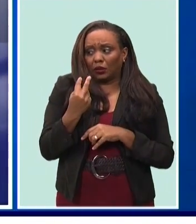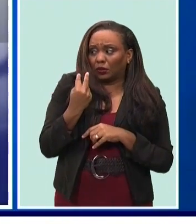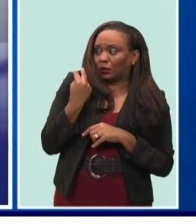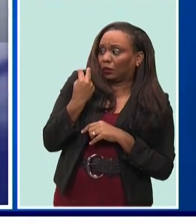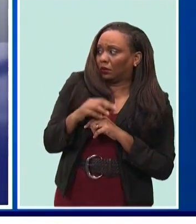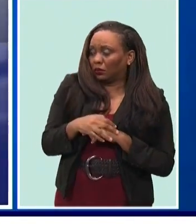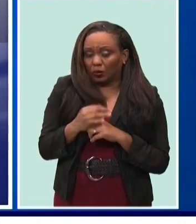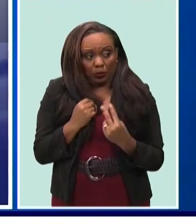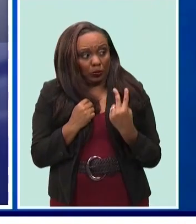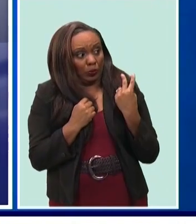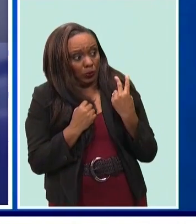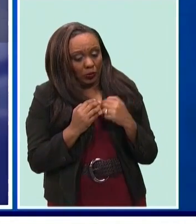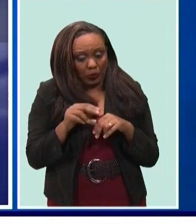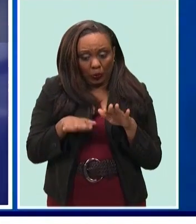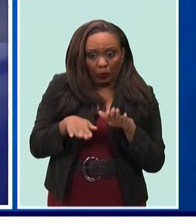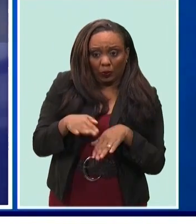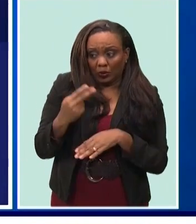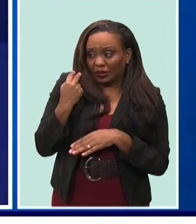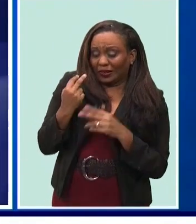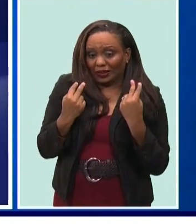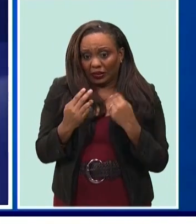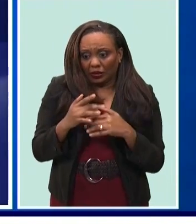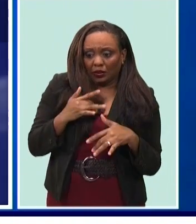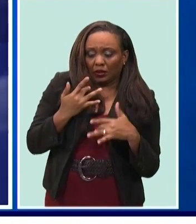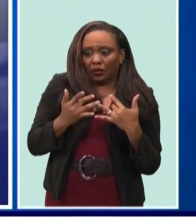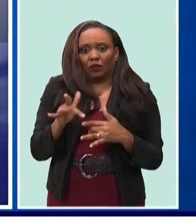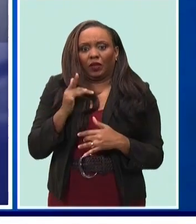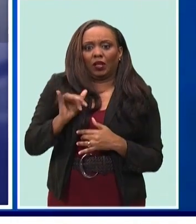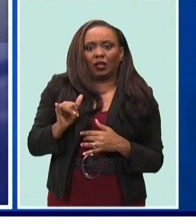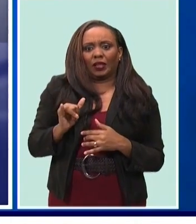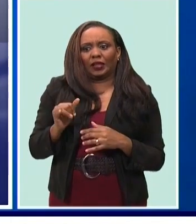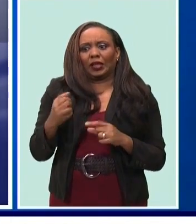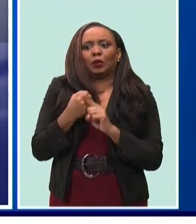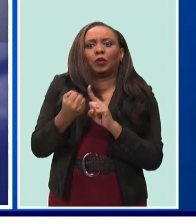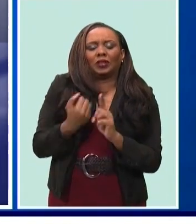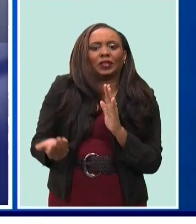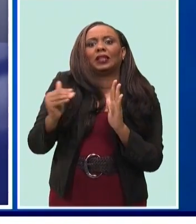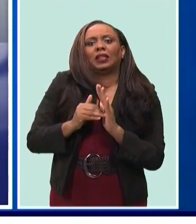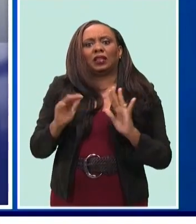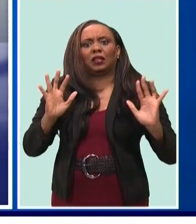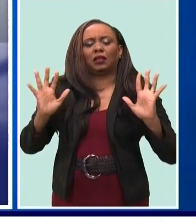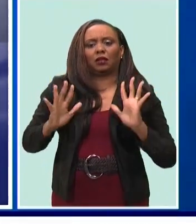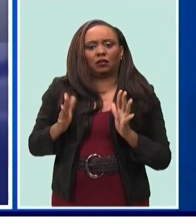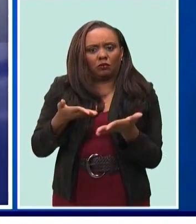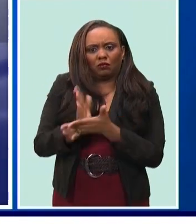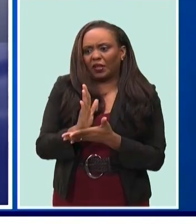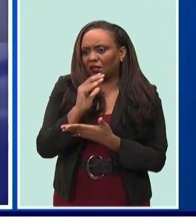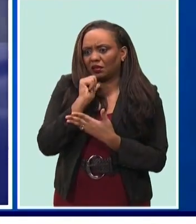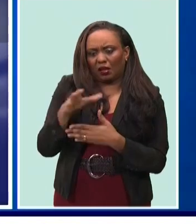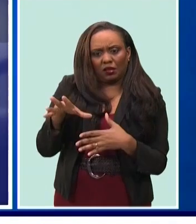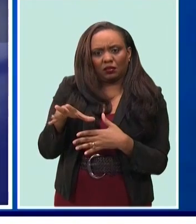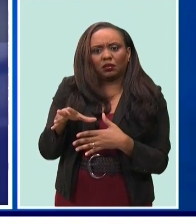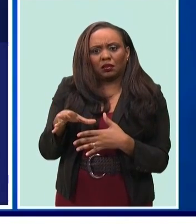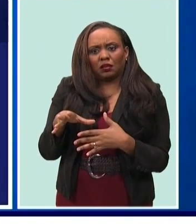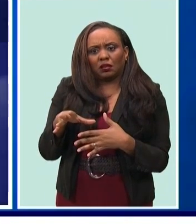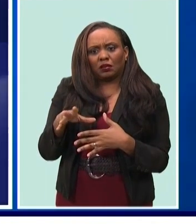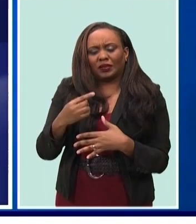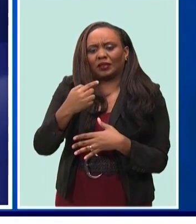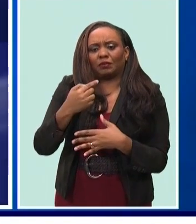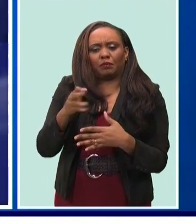like they have been abused all over again, still feeling like their rights have been violated.